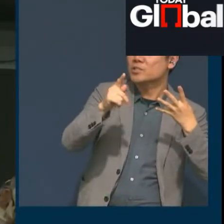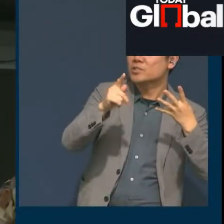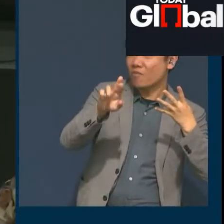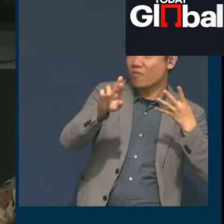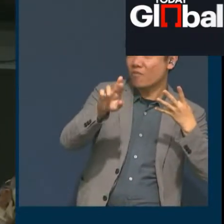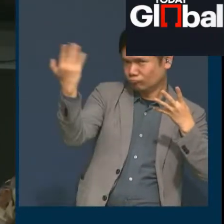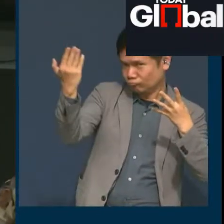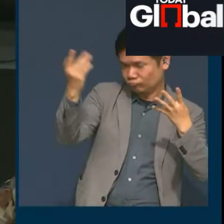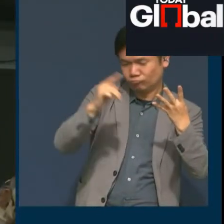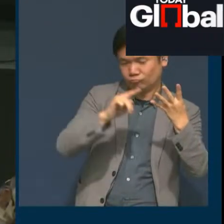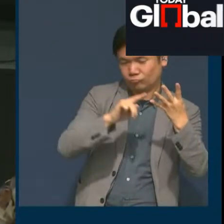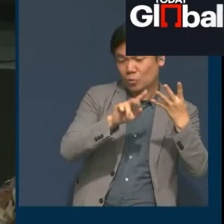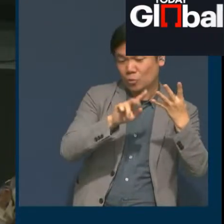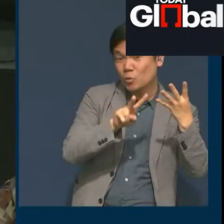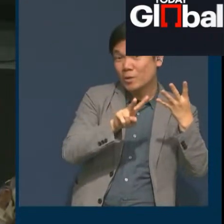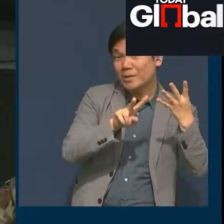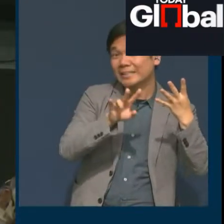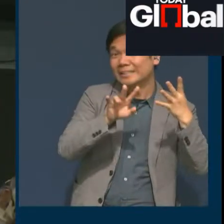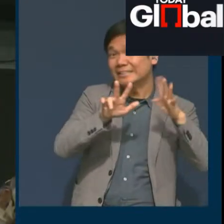Articles 27,